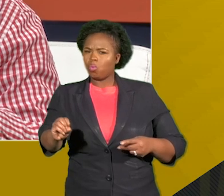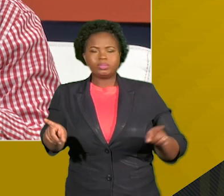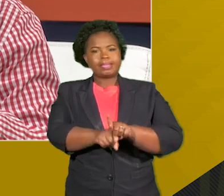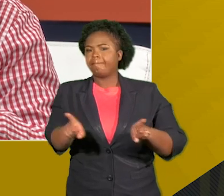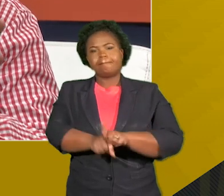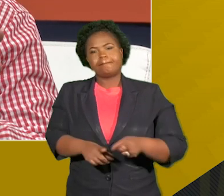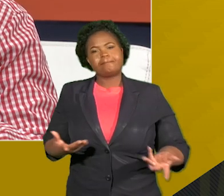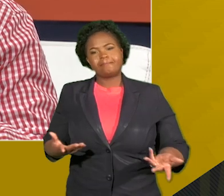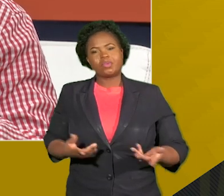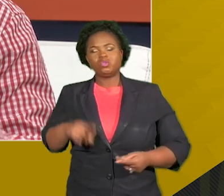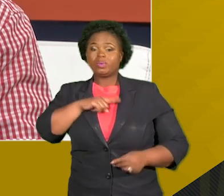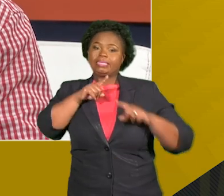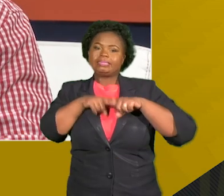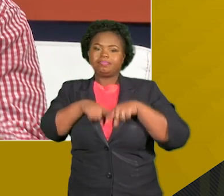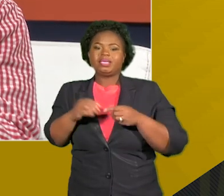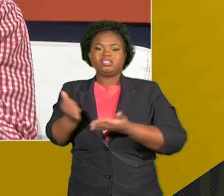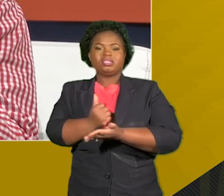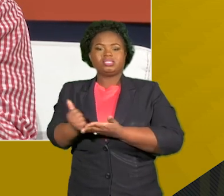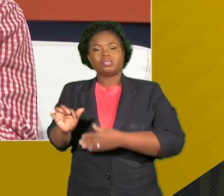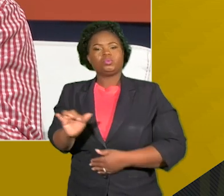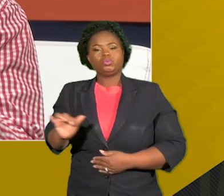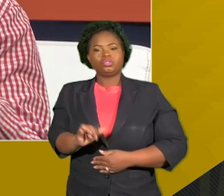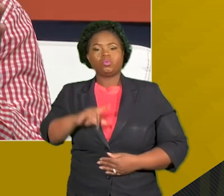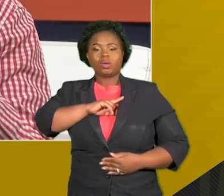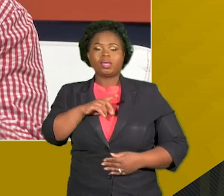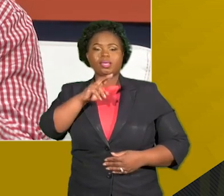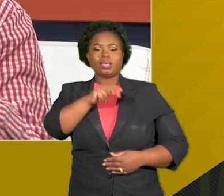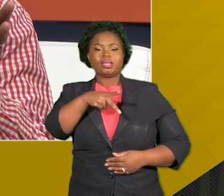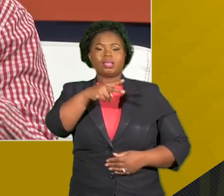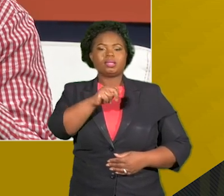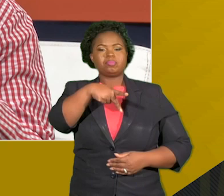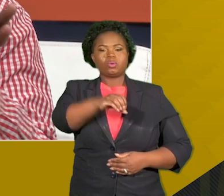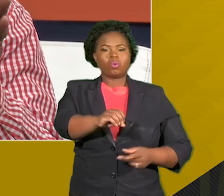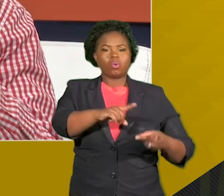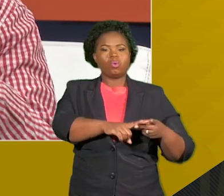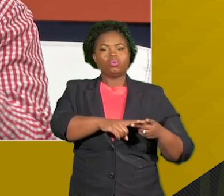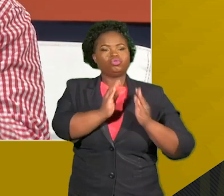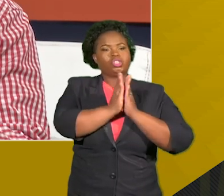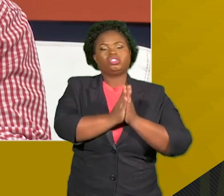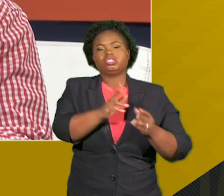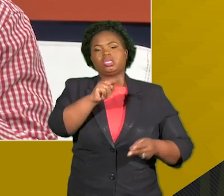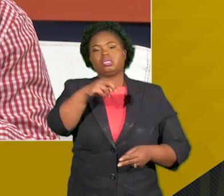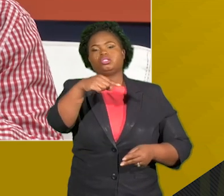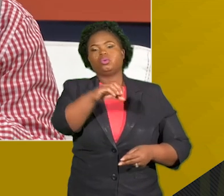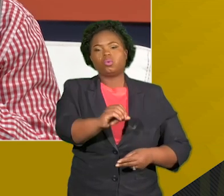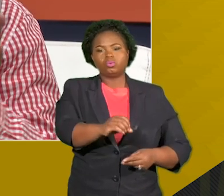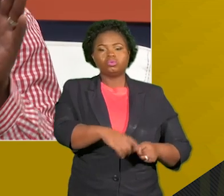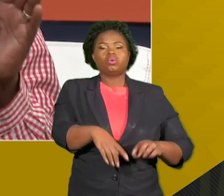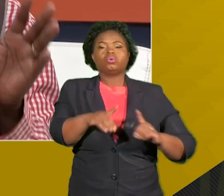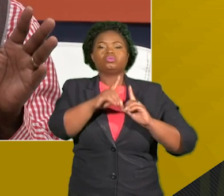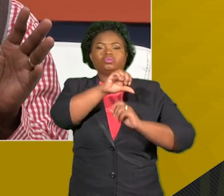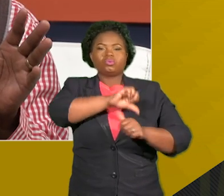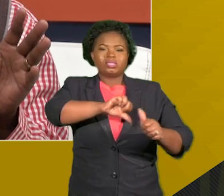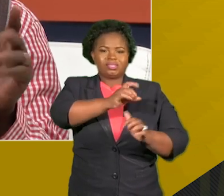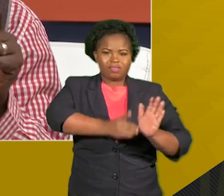na the body that registers them. Let me make an example. Ama NPOs, NGOs, churches, they are being registered by Department of